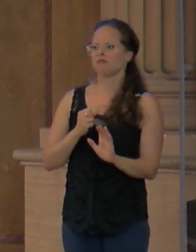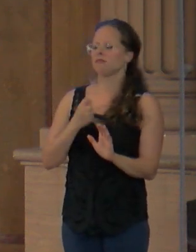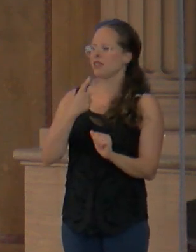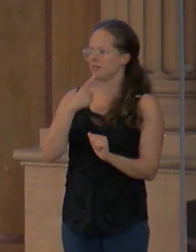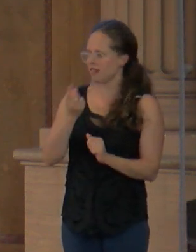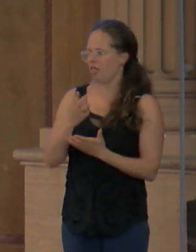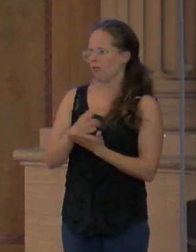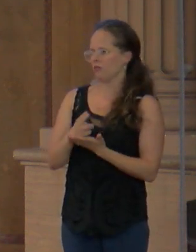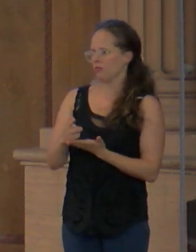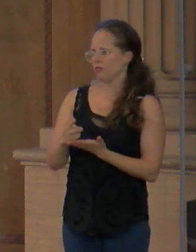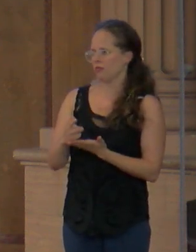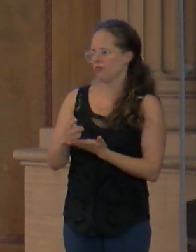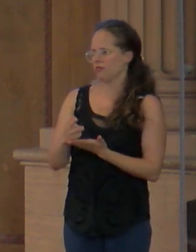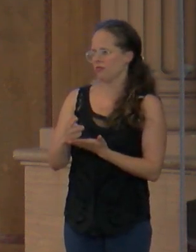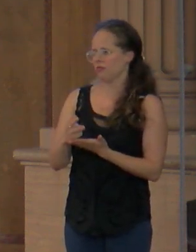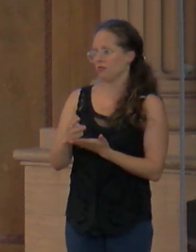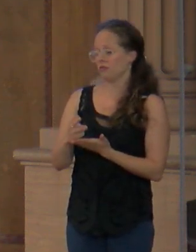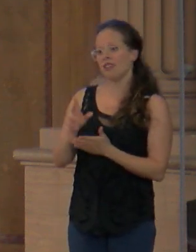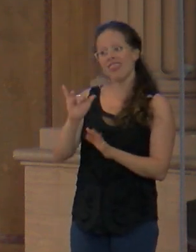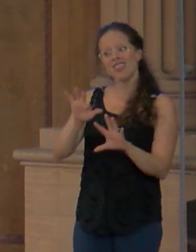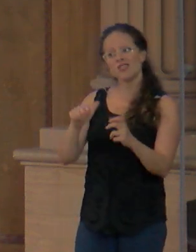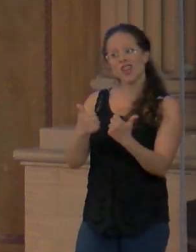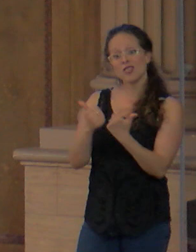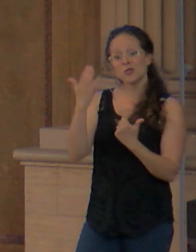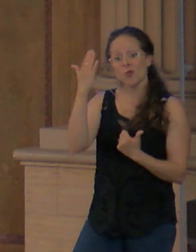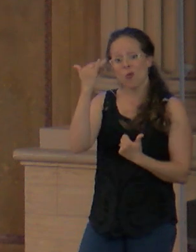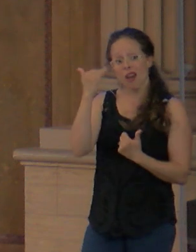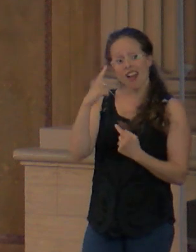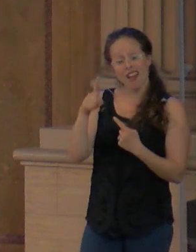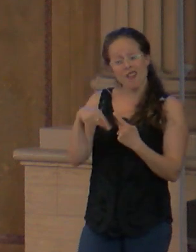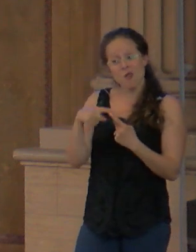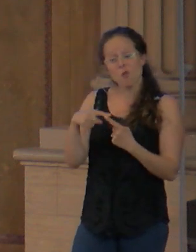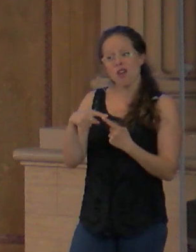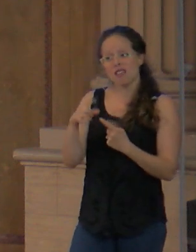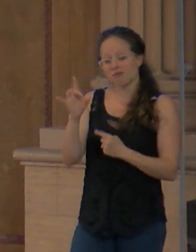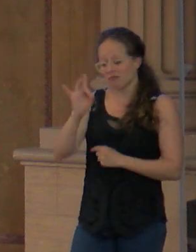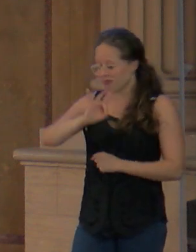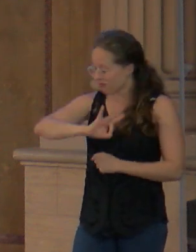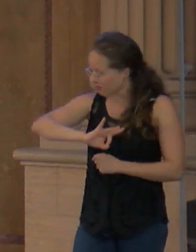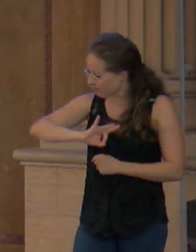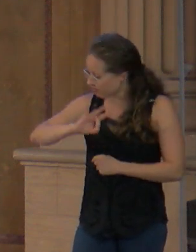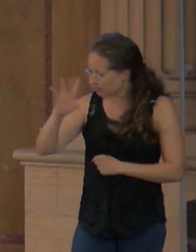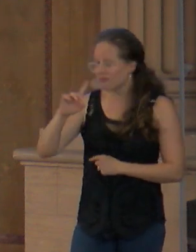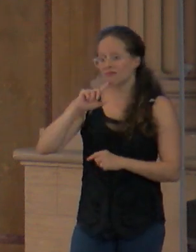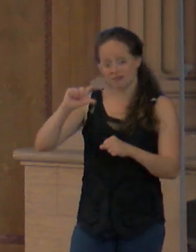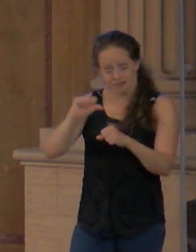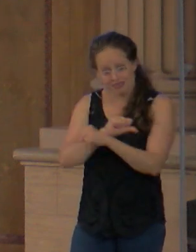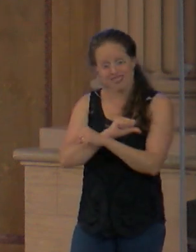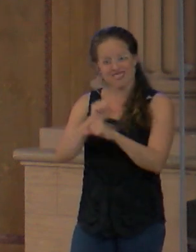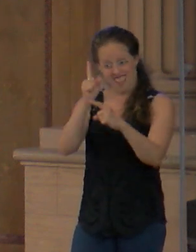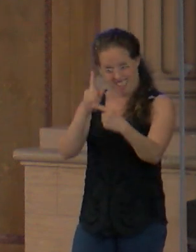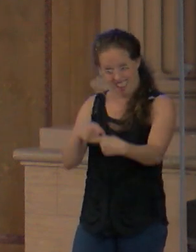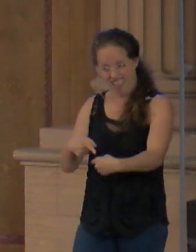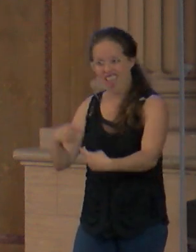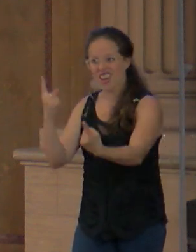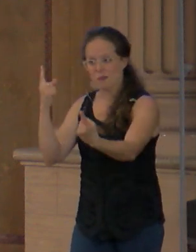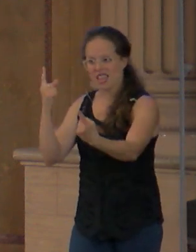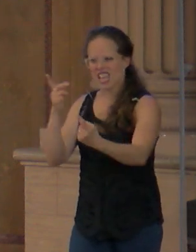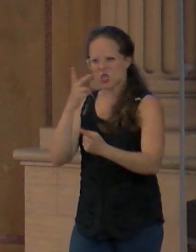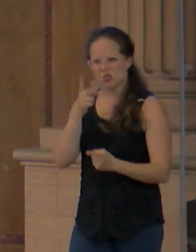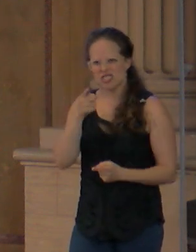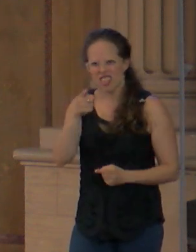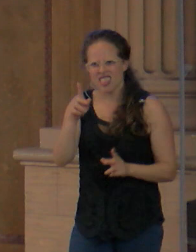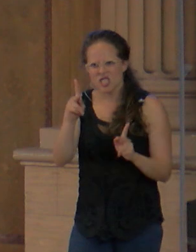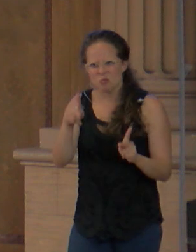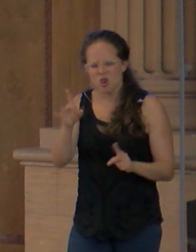But here's what makes this difficult. When you get in a really bitter dispute with a real enemy, and you start to see more and more this person